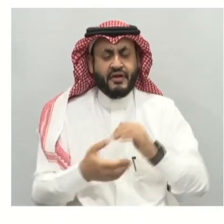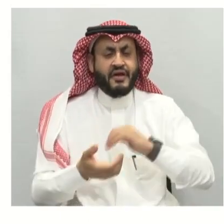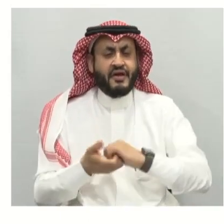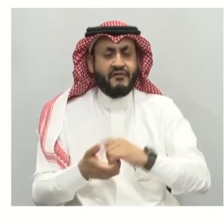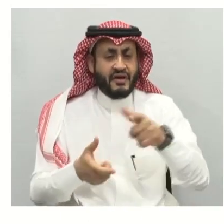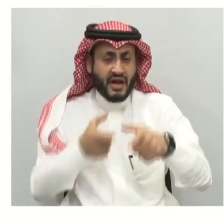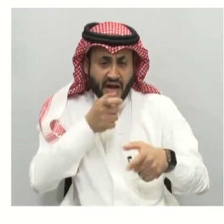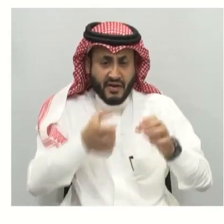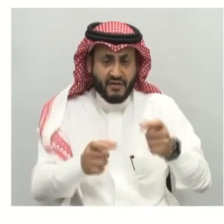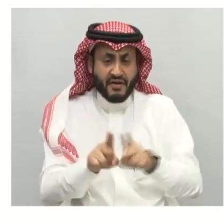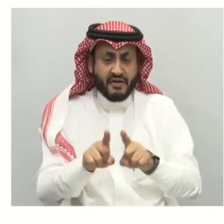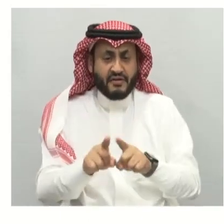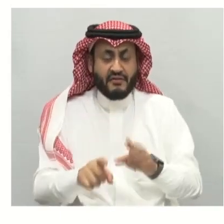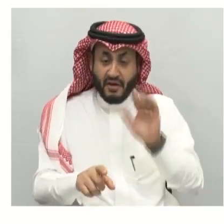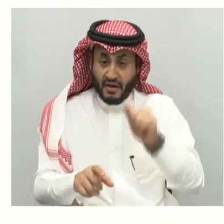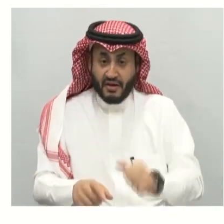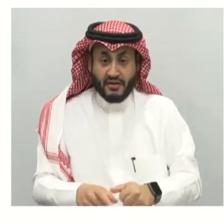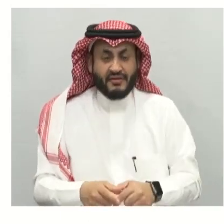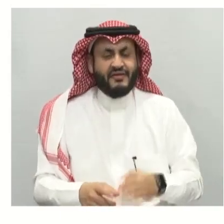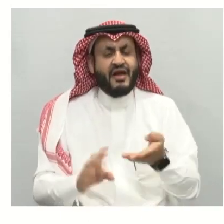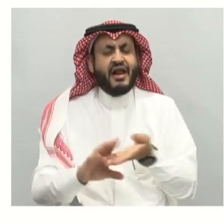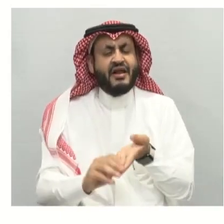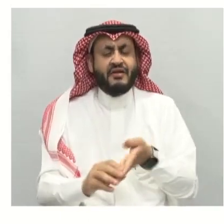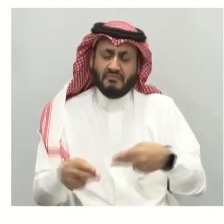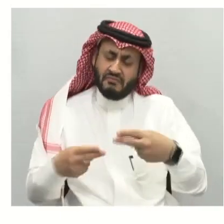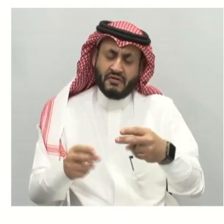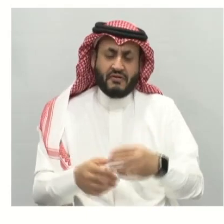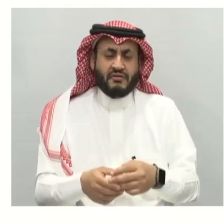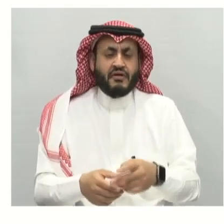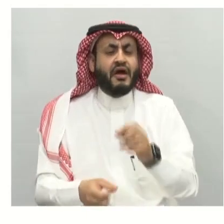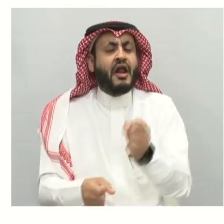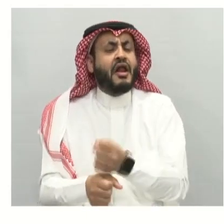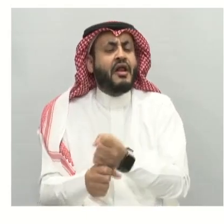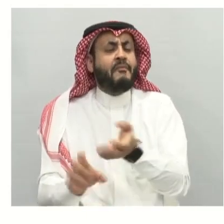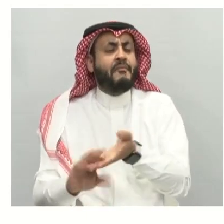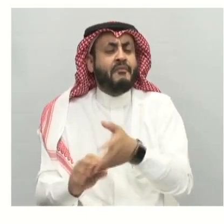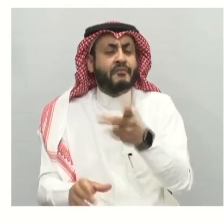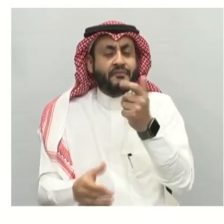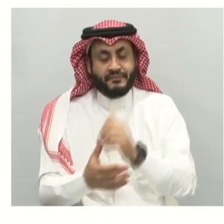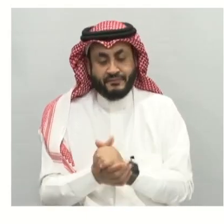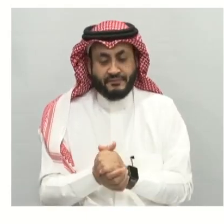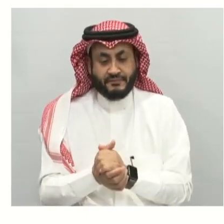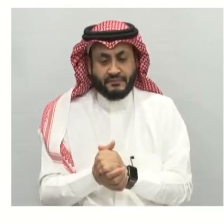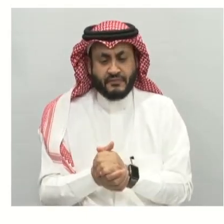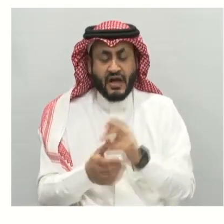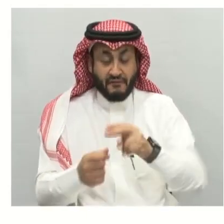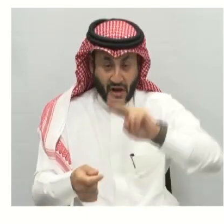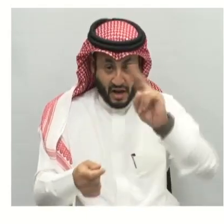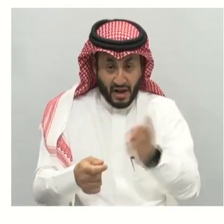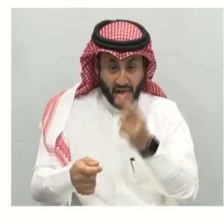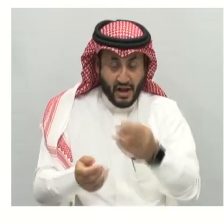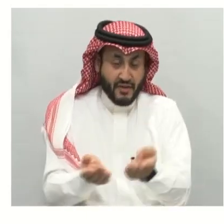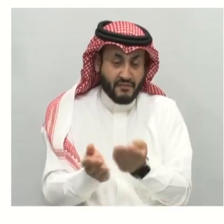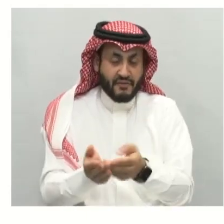Friday. If it's not Wednesday, then I definitely can come. What do you have on Wednesday? I have art class on